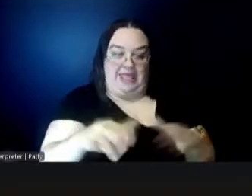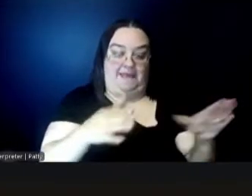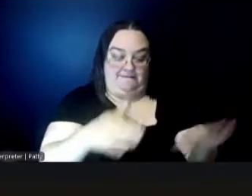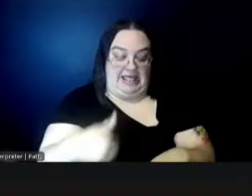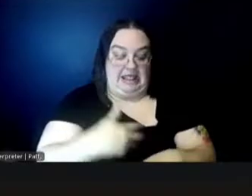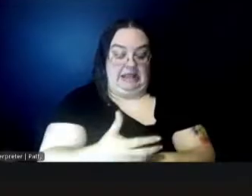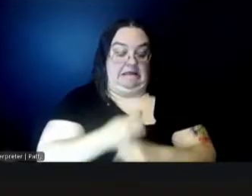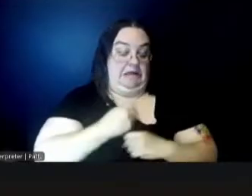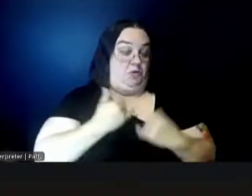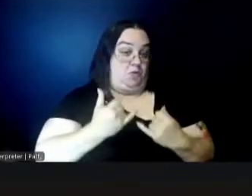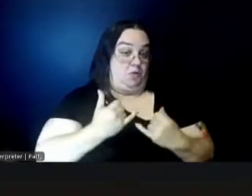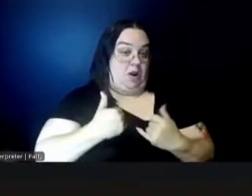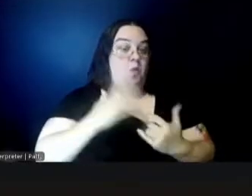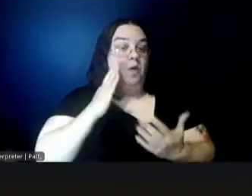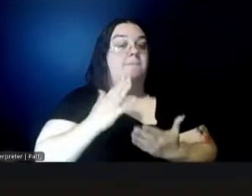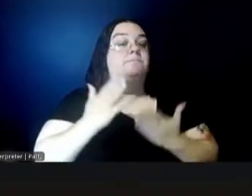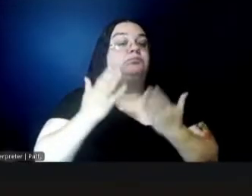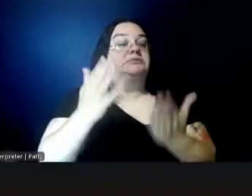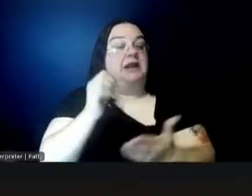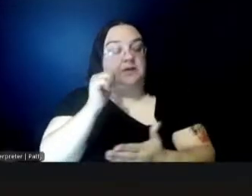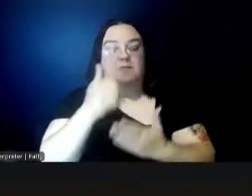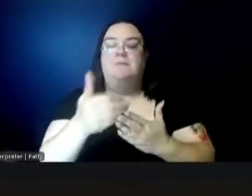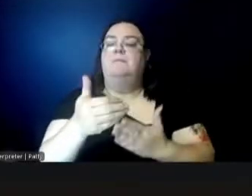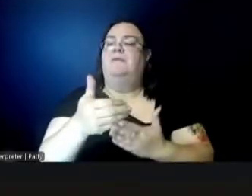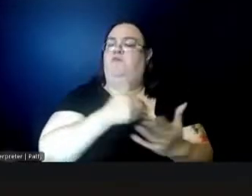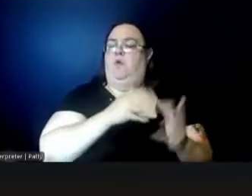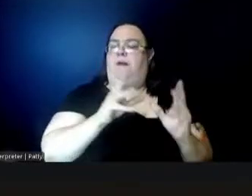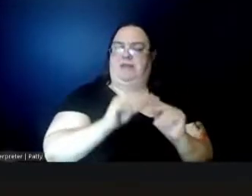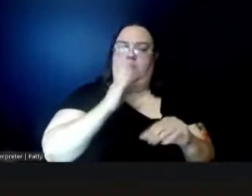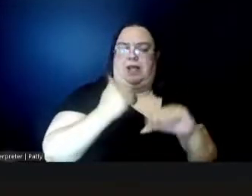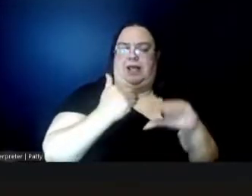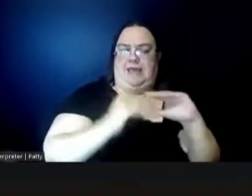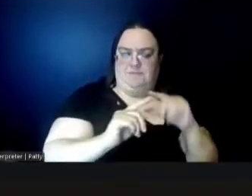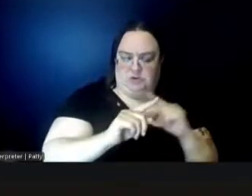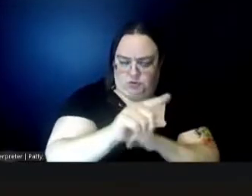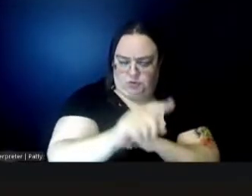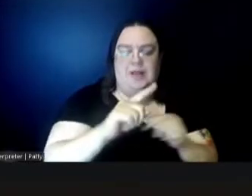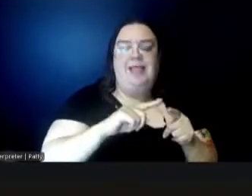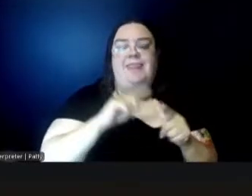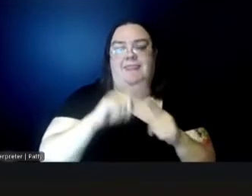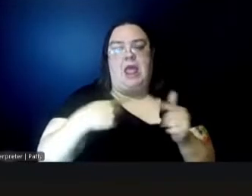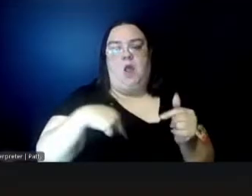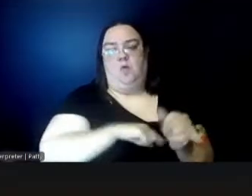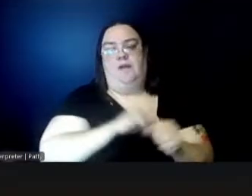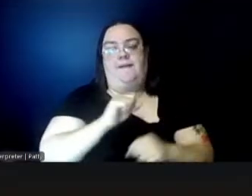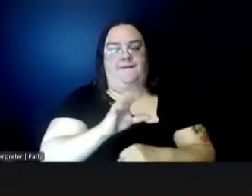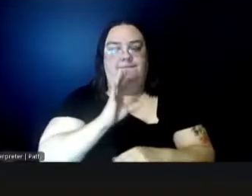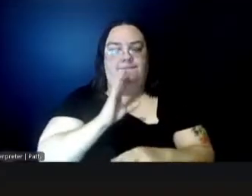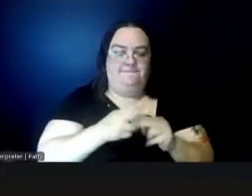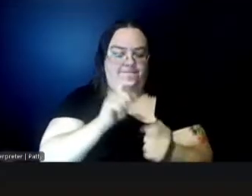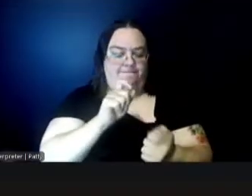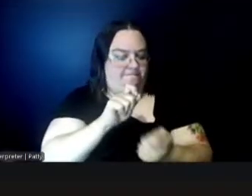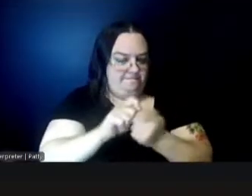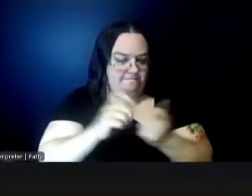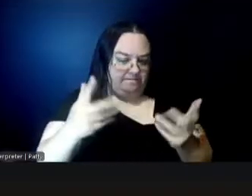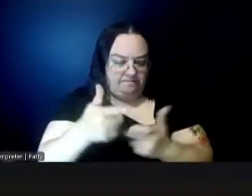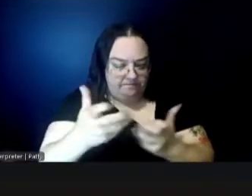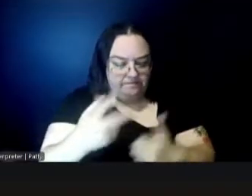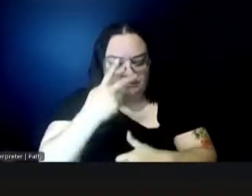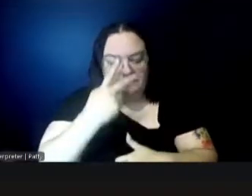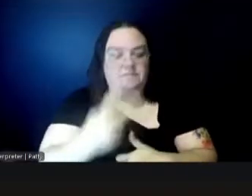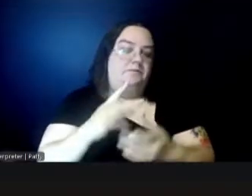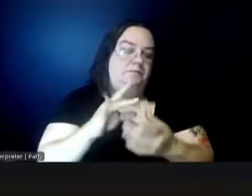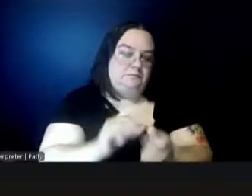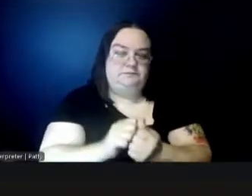tomorrow before our meeting. I'll send you an email, and then we can talk about exactly what you want to see as far as the rest